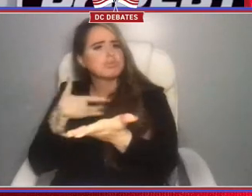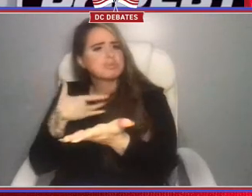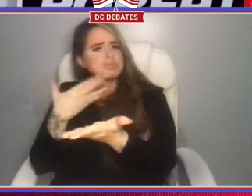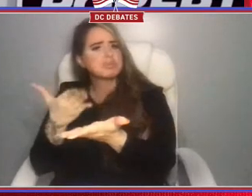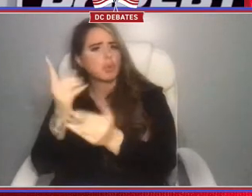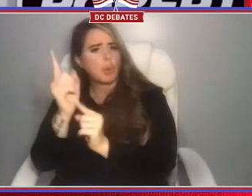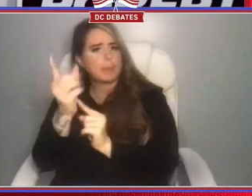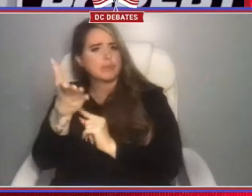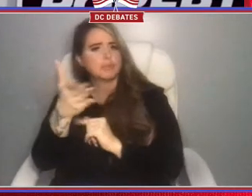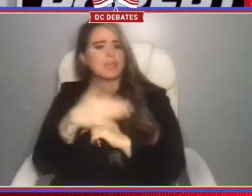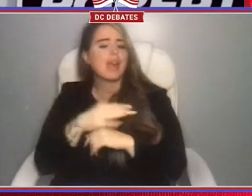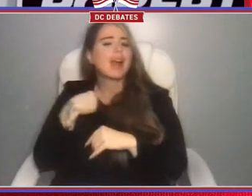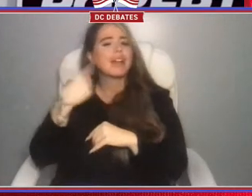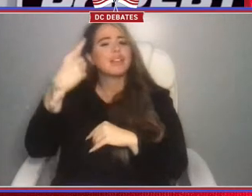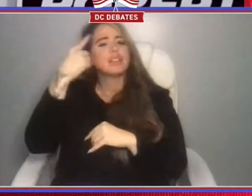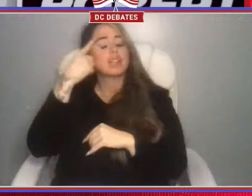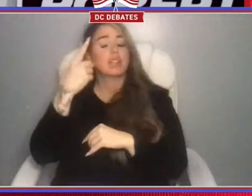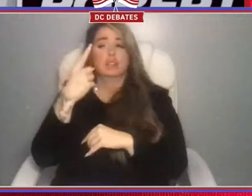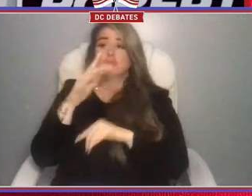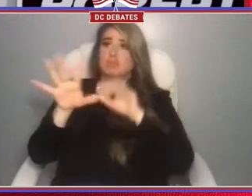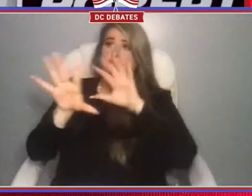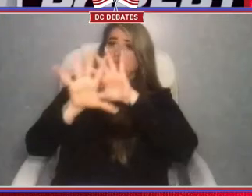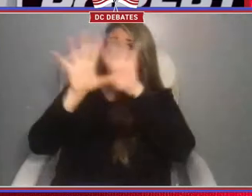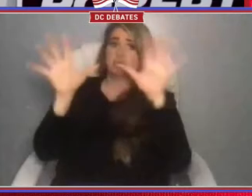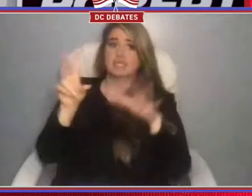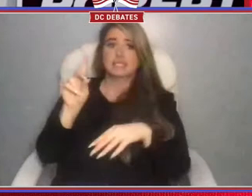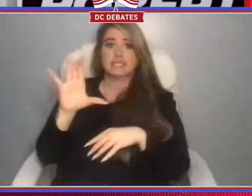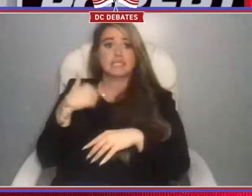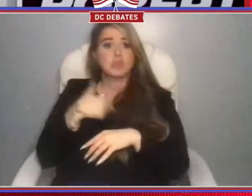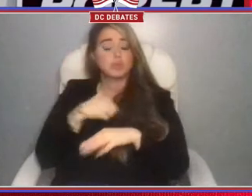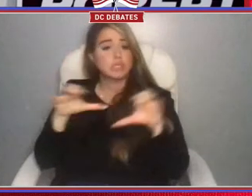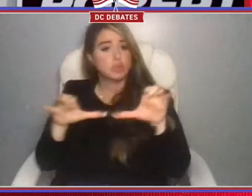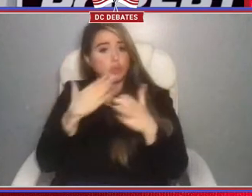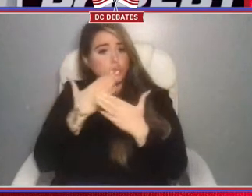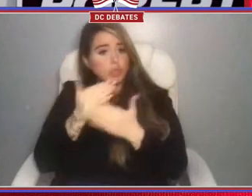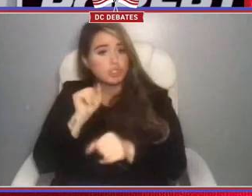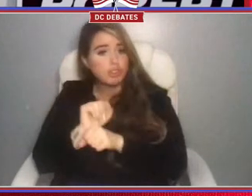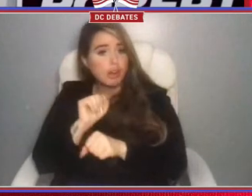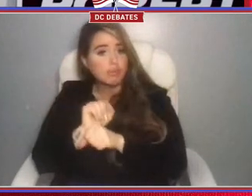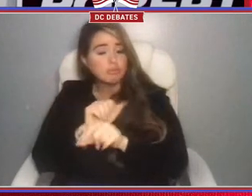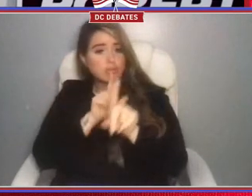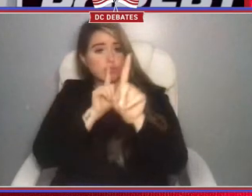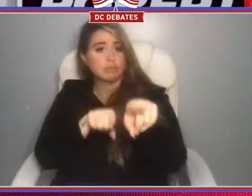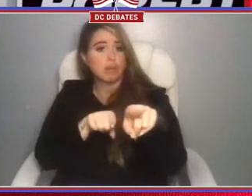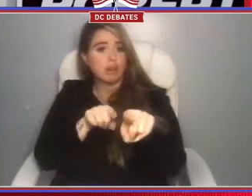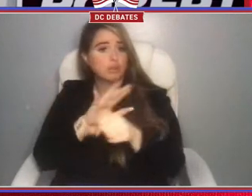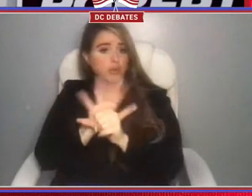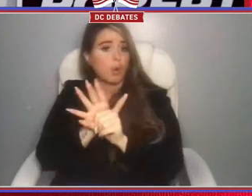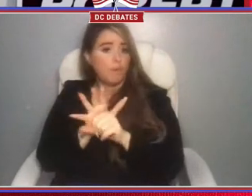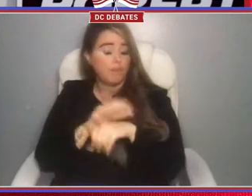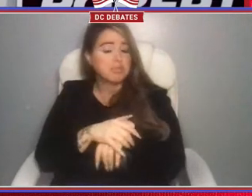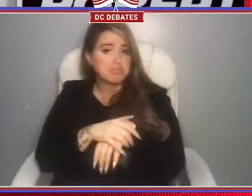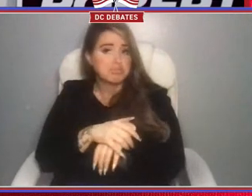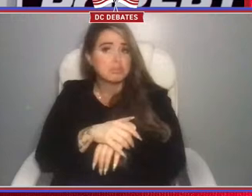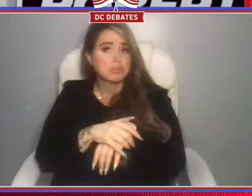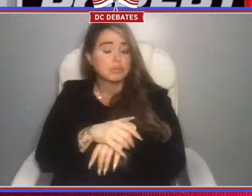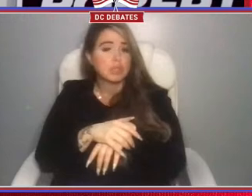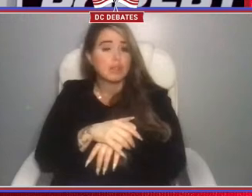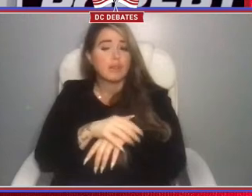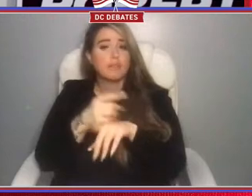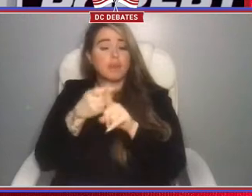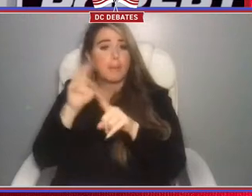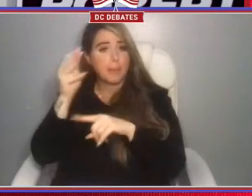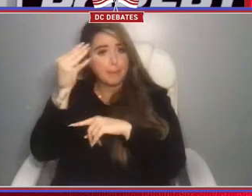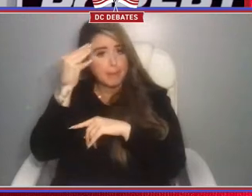I think across the city, we've done a very good job of responding to the coronavirus, from the mayor to the council,